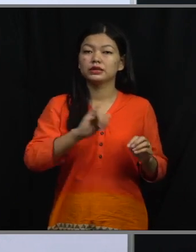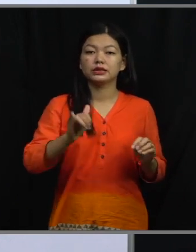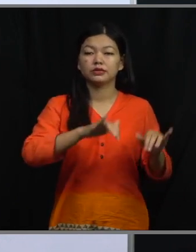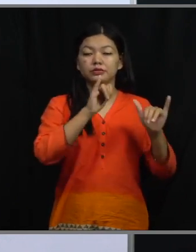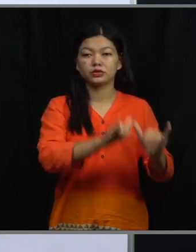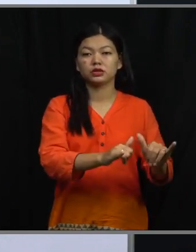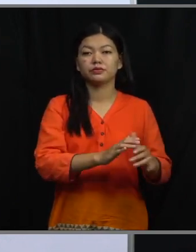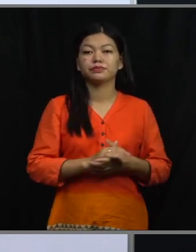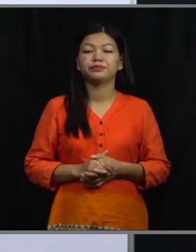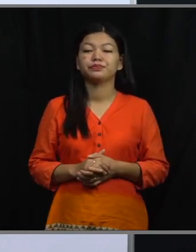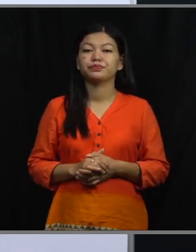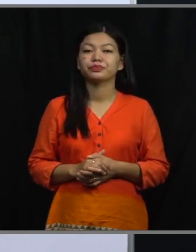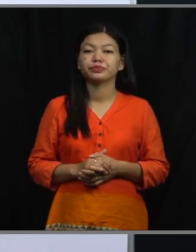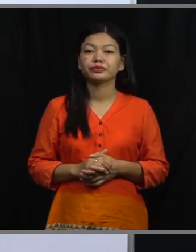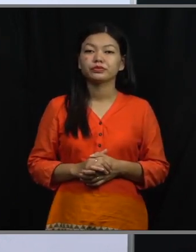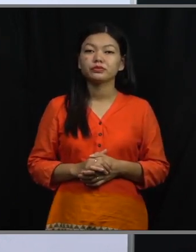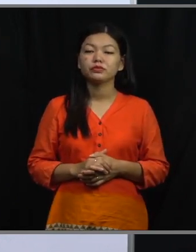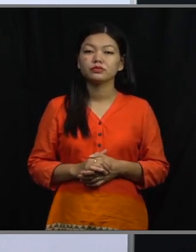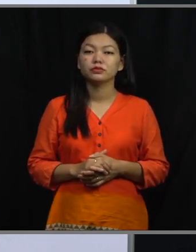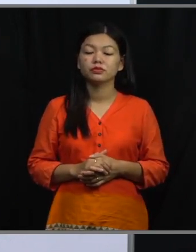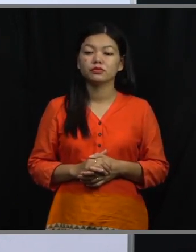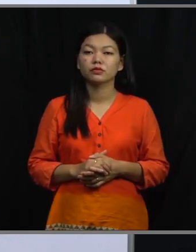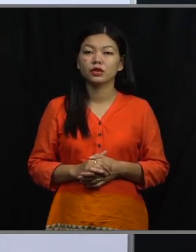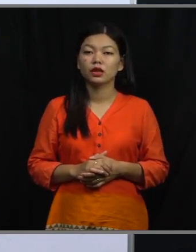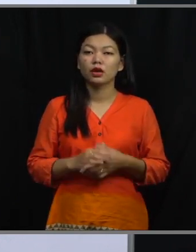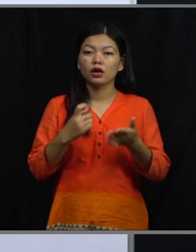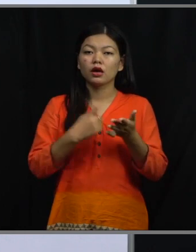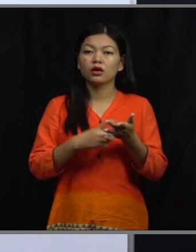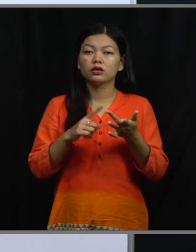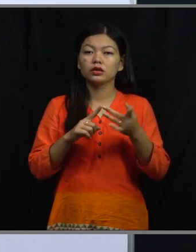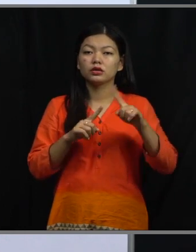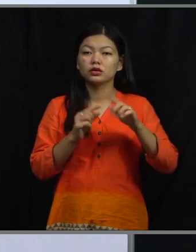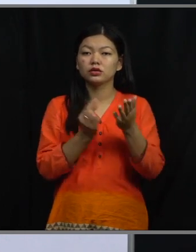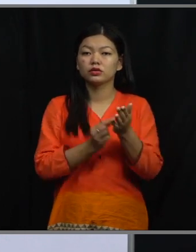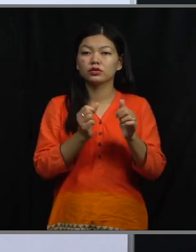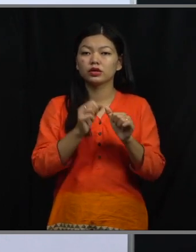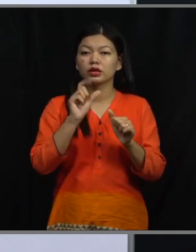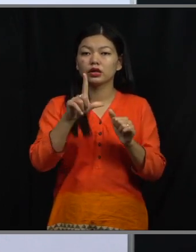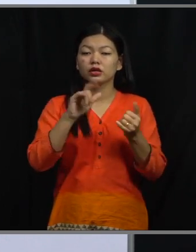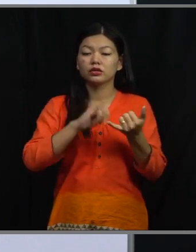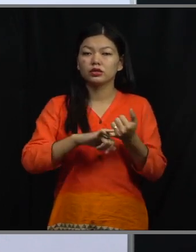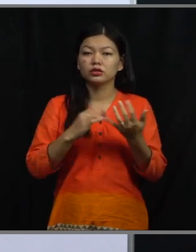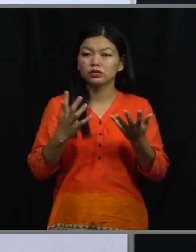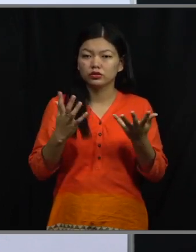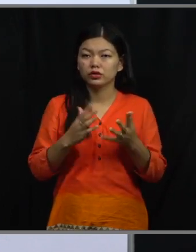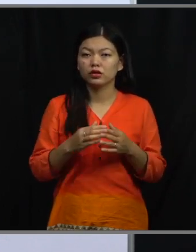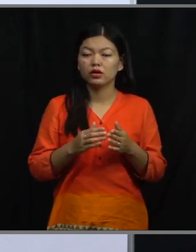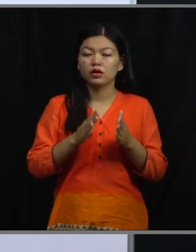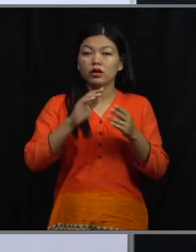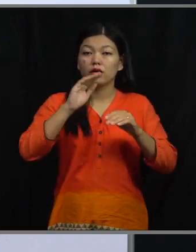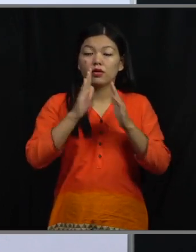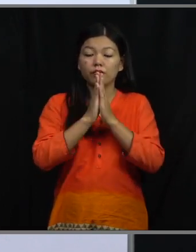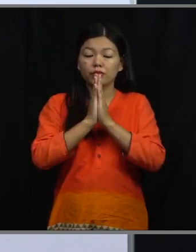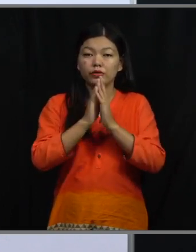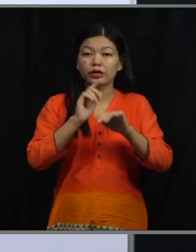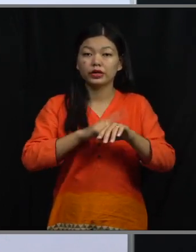follow common rituals and ceremonies, which means every religion has some rituals to follow. And also as a